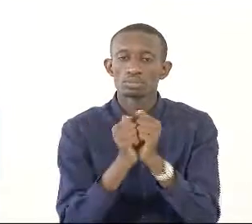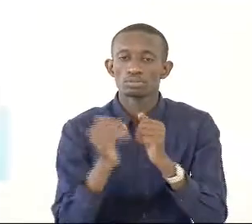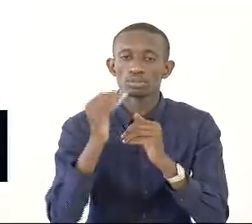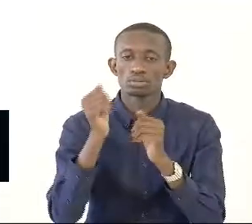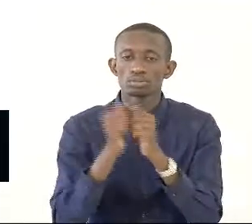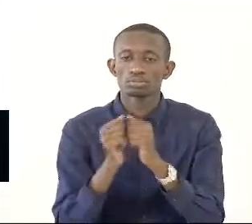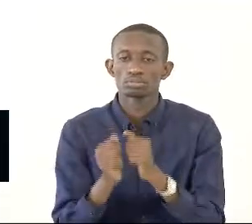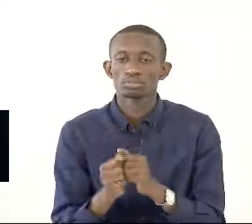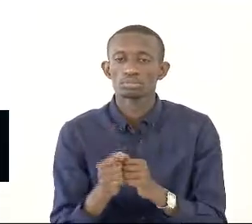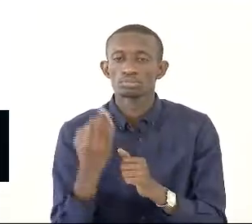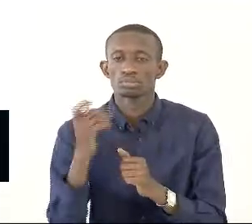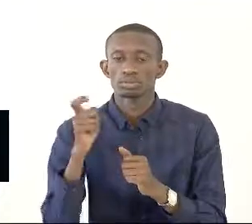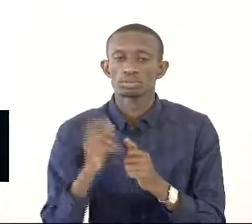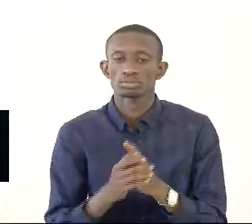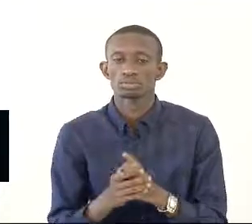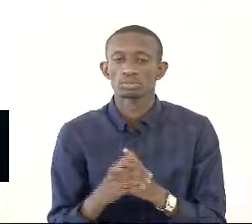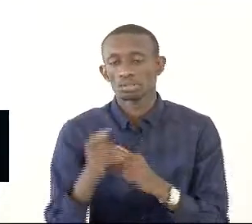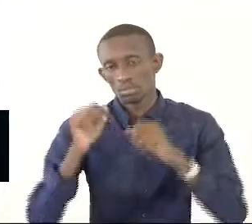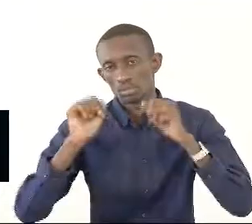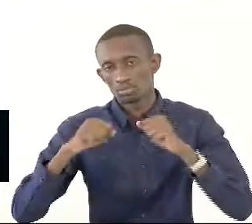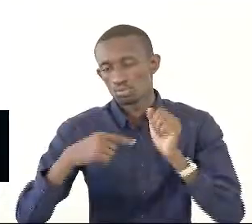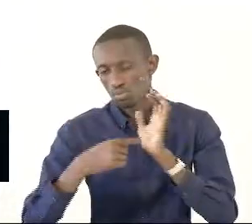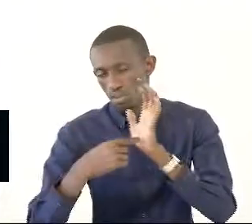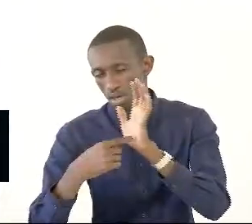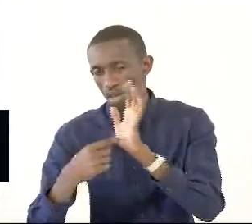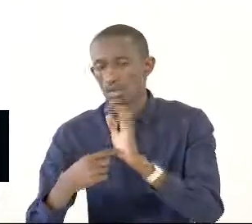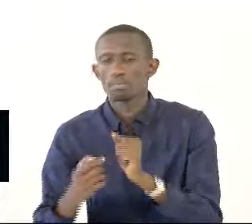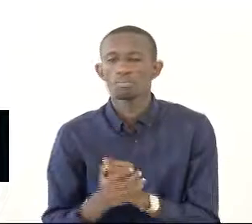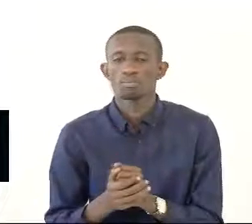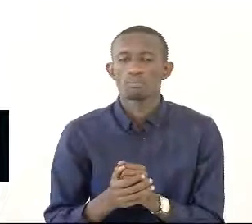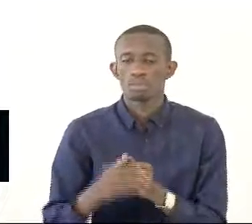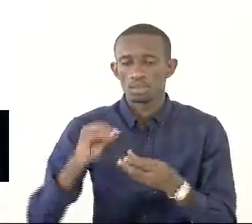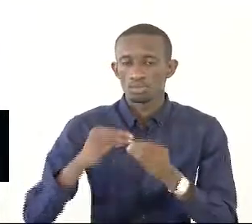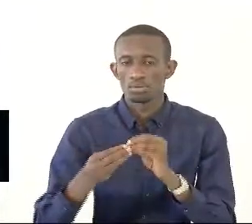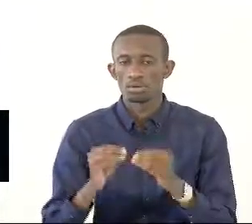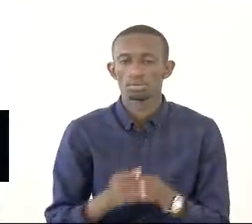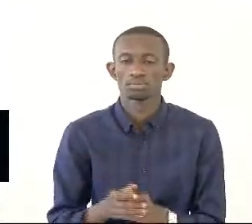the nucleus. So we can identify the data to correct